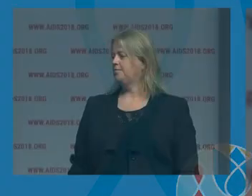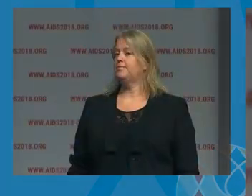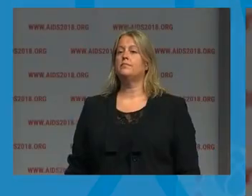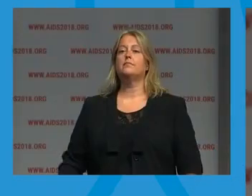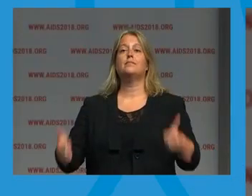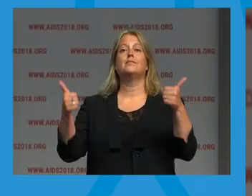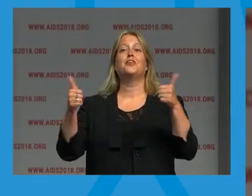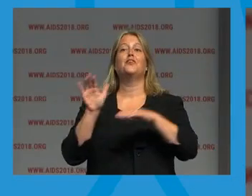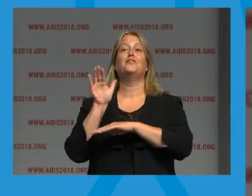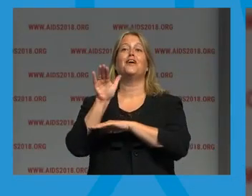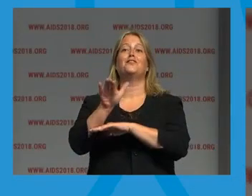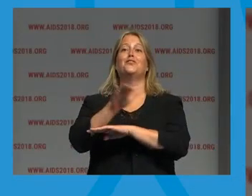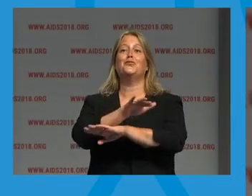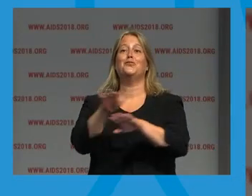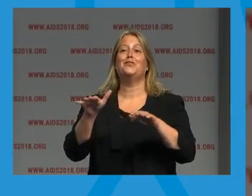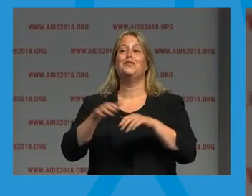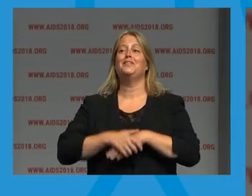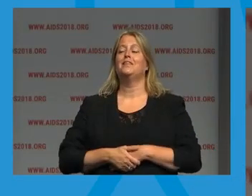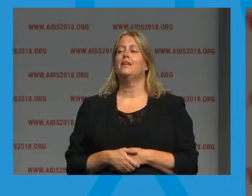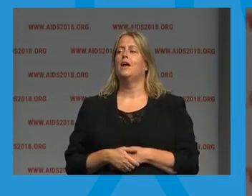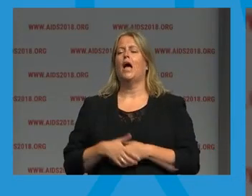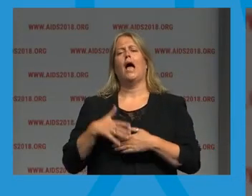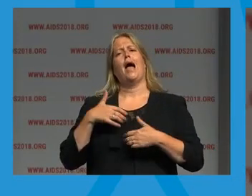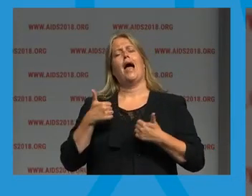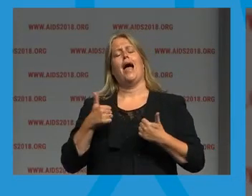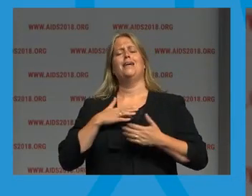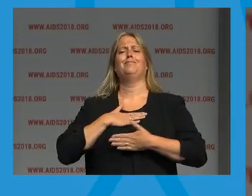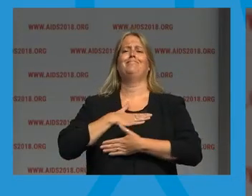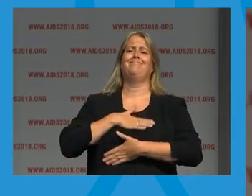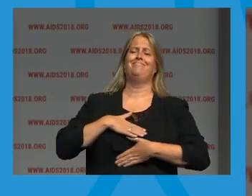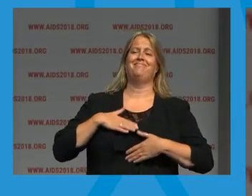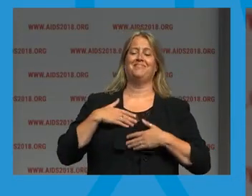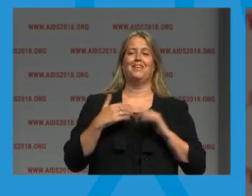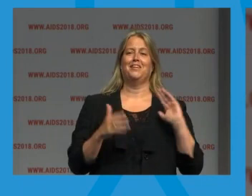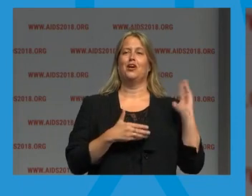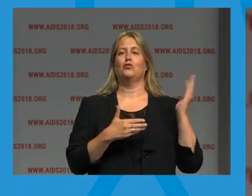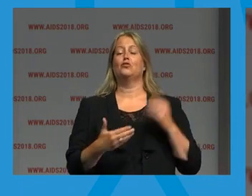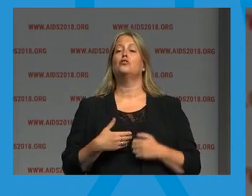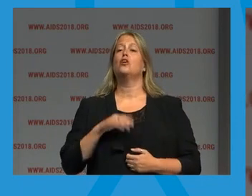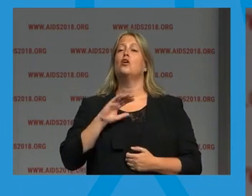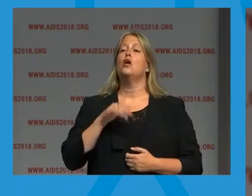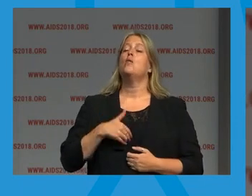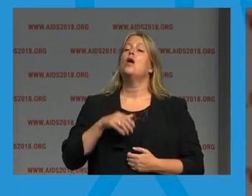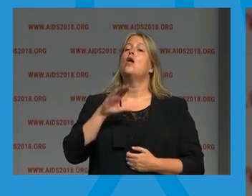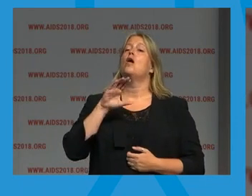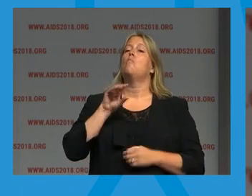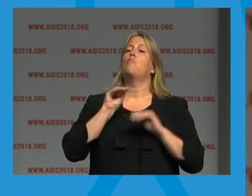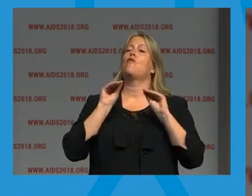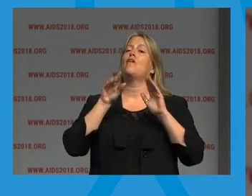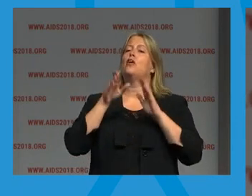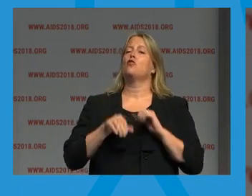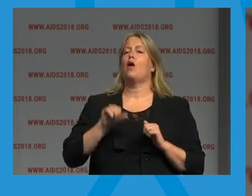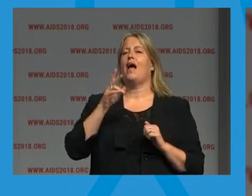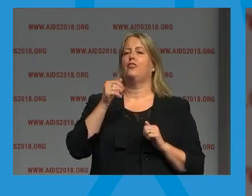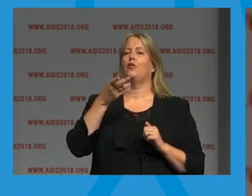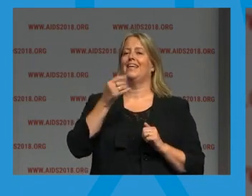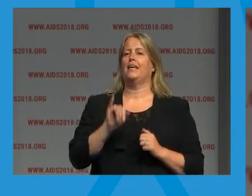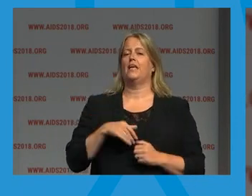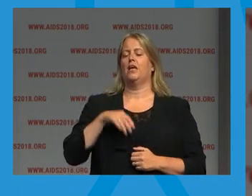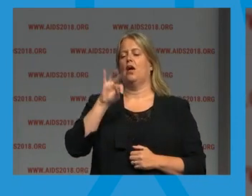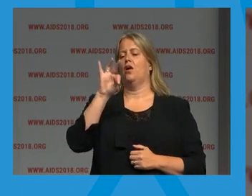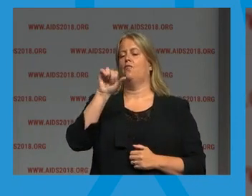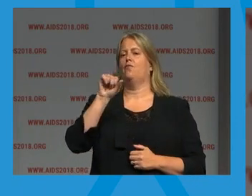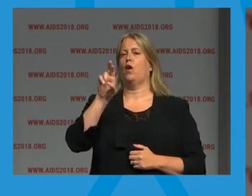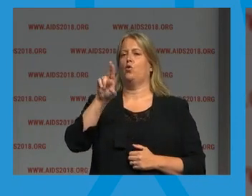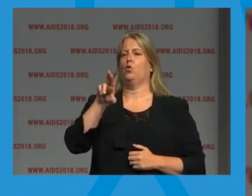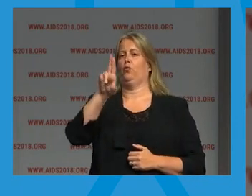Good afternoon. It's my real pleasure to introduce Professor Anthony Fauci, who is a physician scientist who